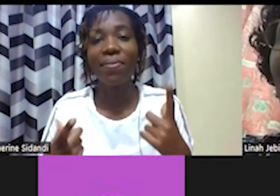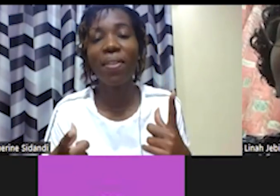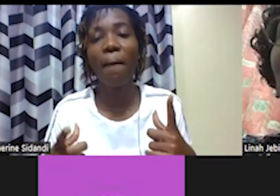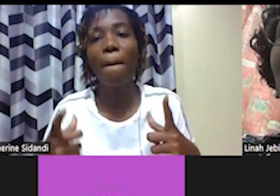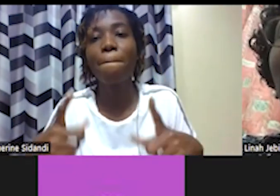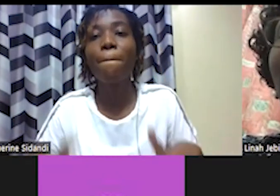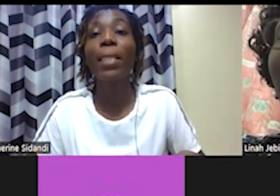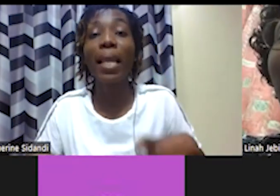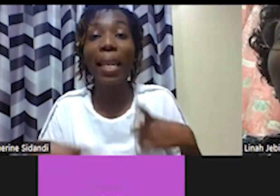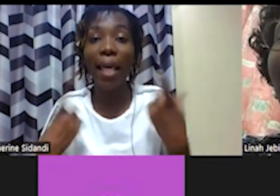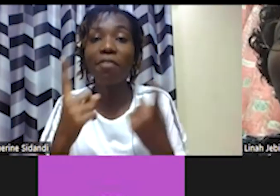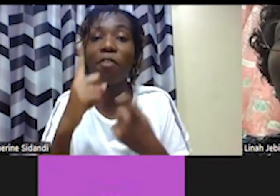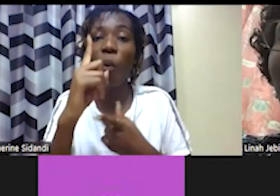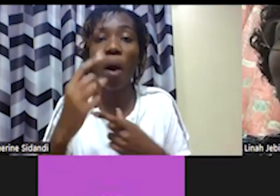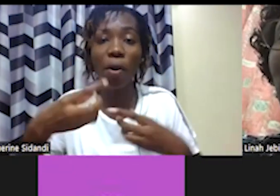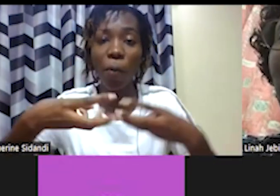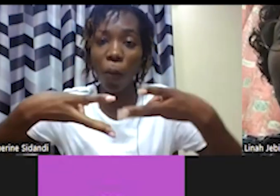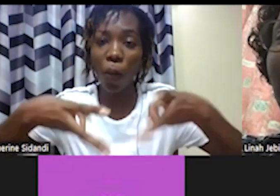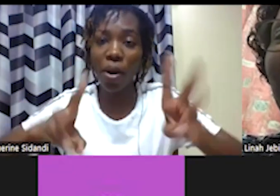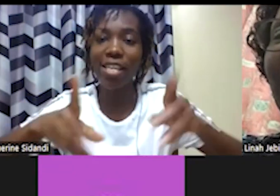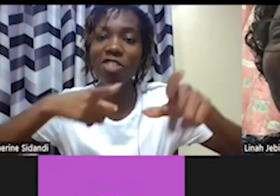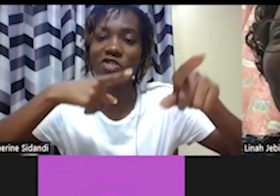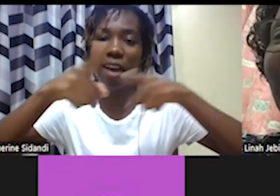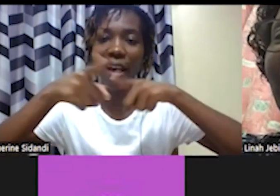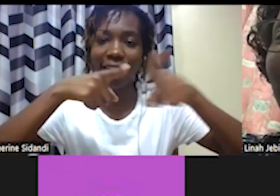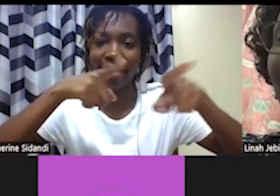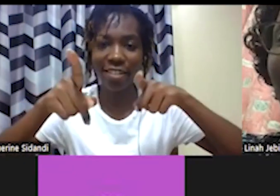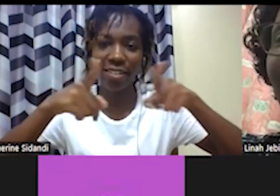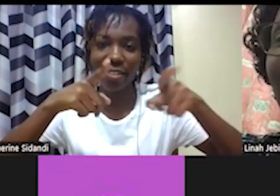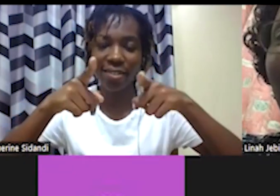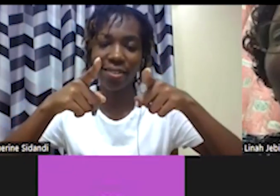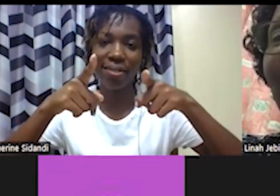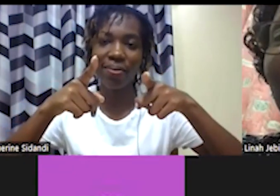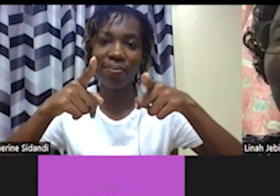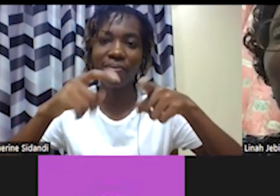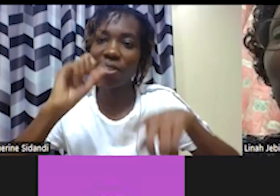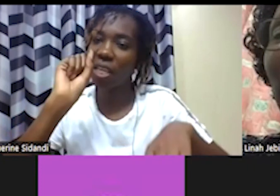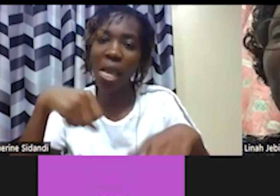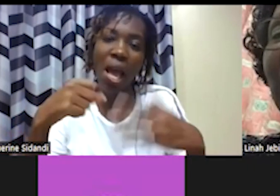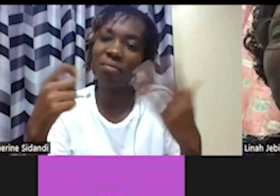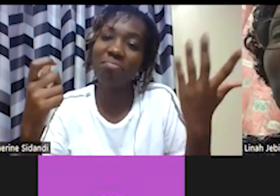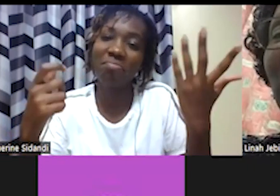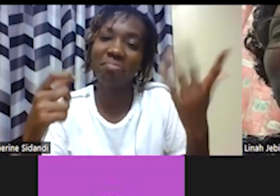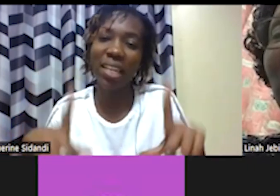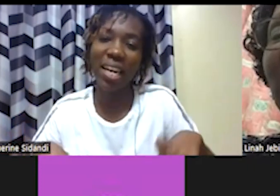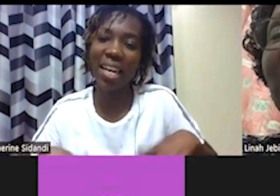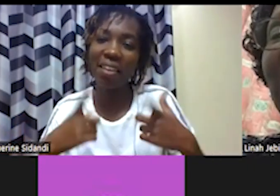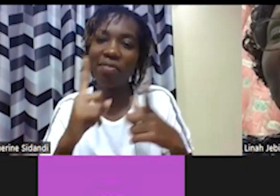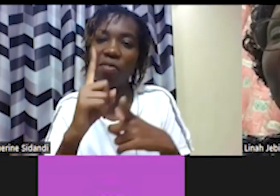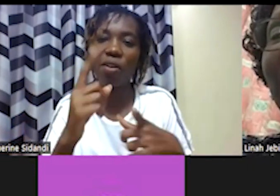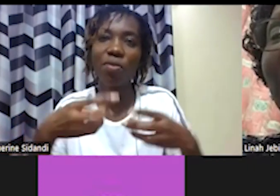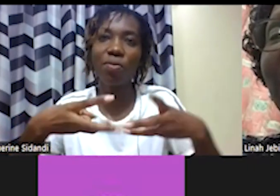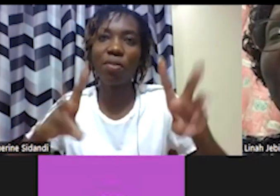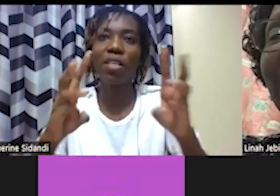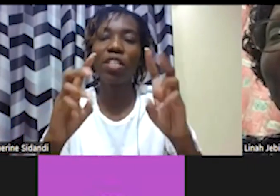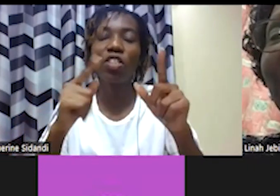is a one-way journey. Yeah, it's a one-way journey. There's no return.